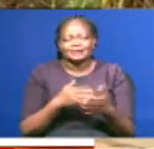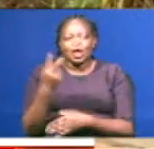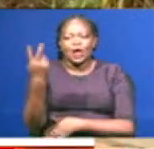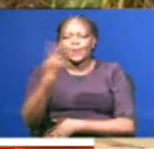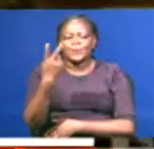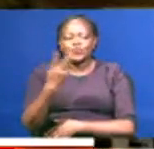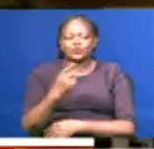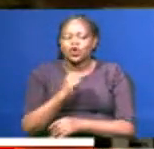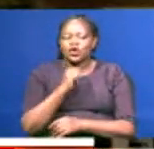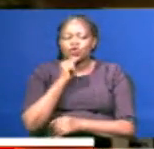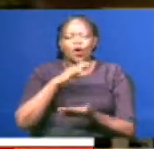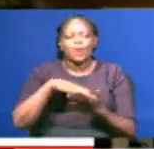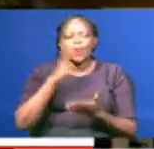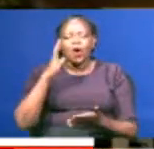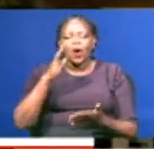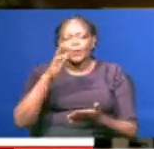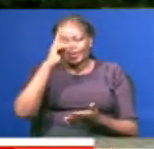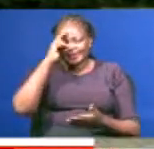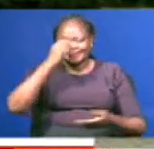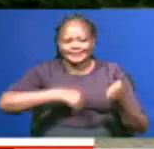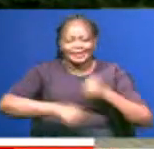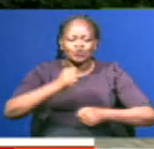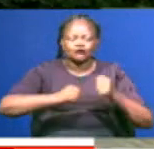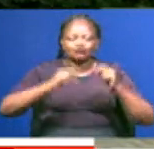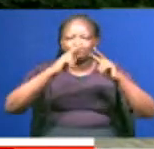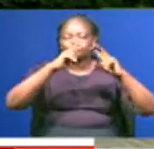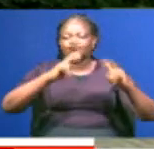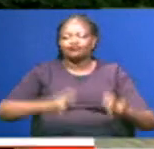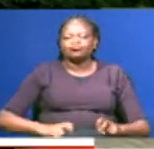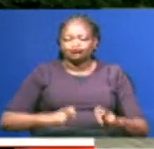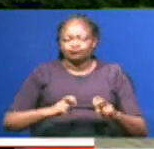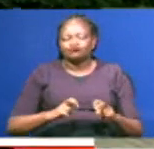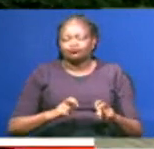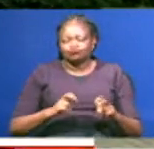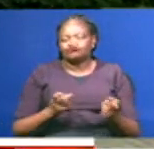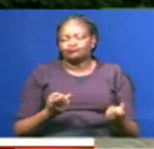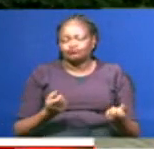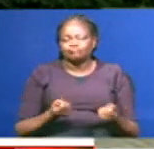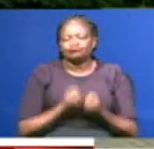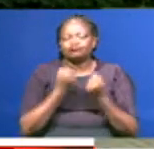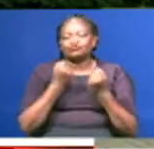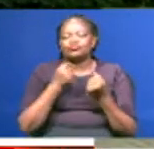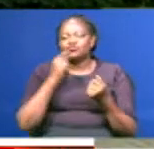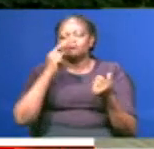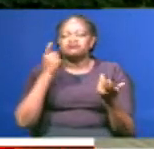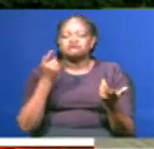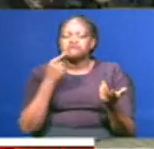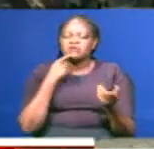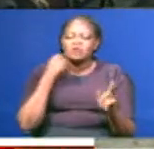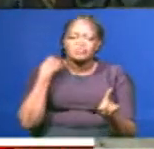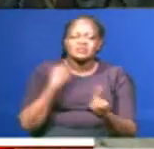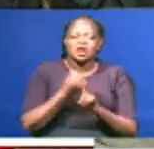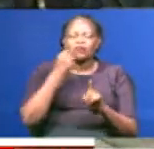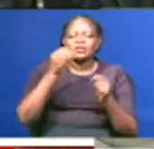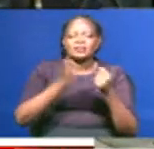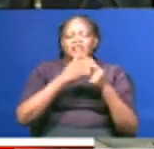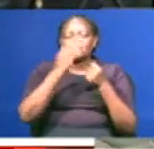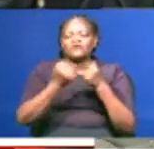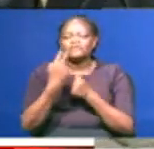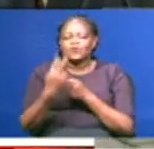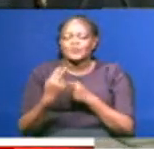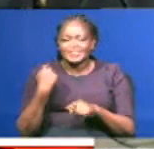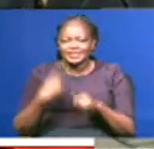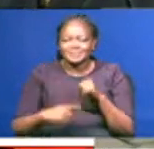further police action. The inquiry was premised on a alleged raid on the 9th of February this year at Matiang'i's